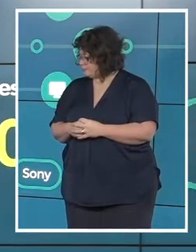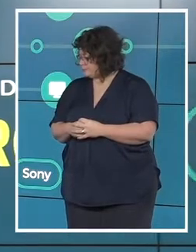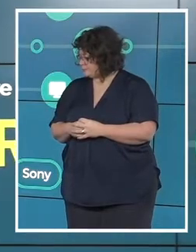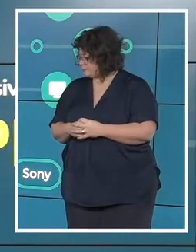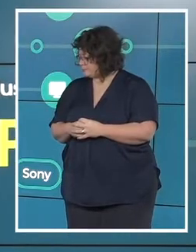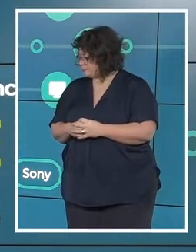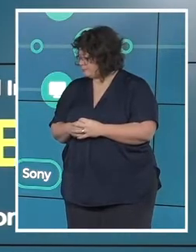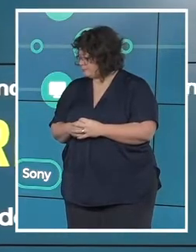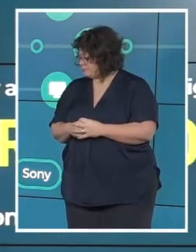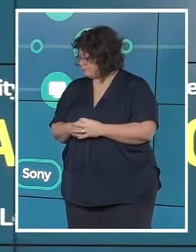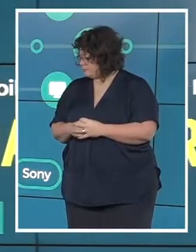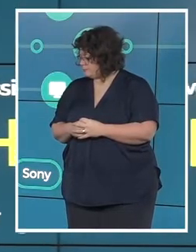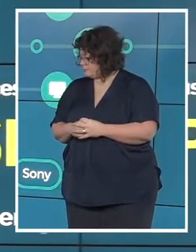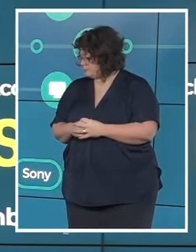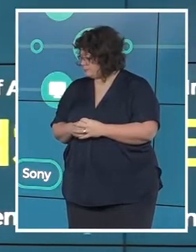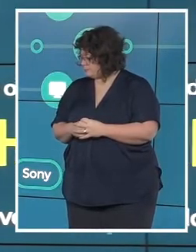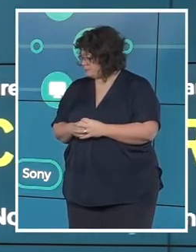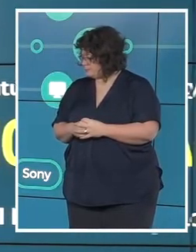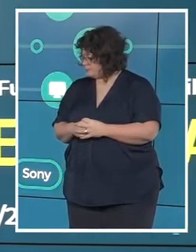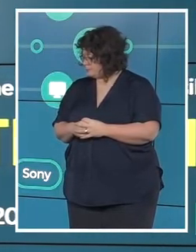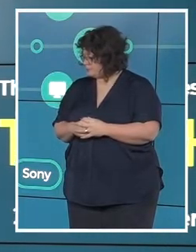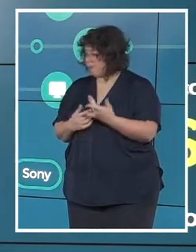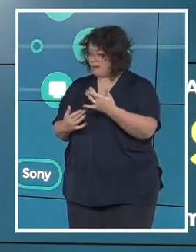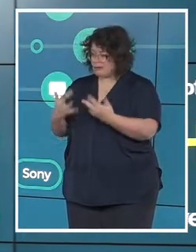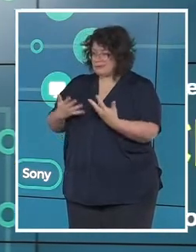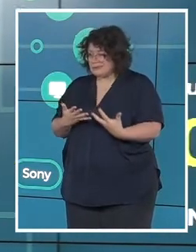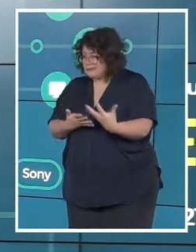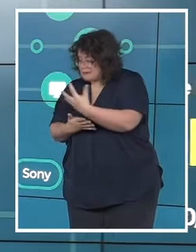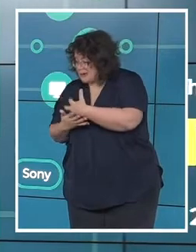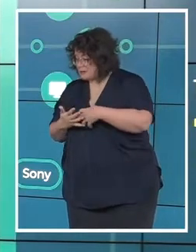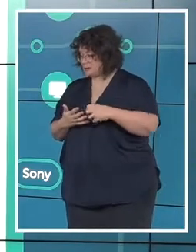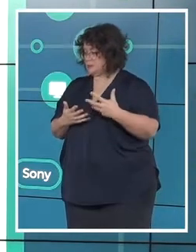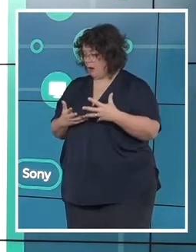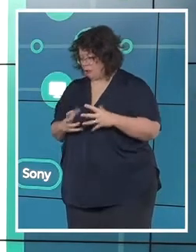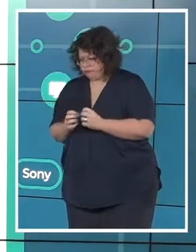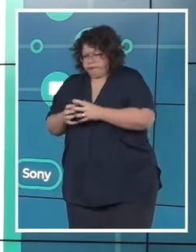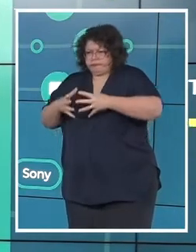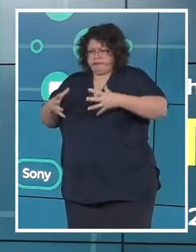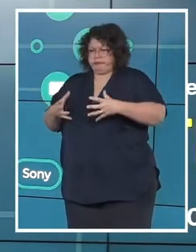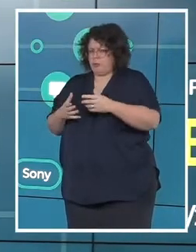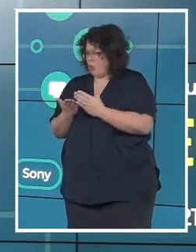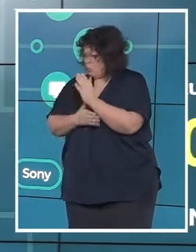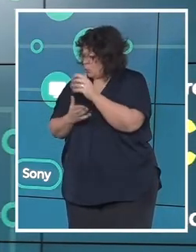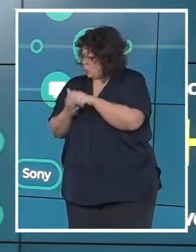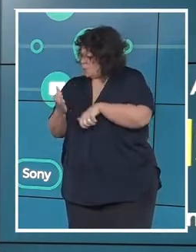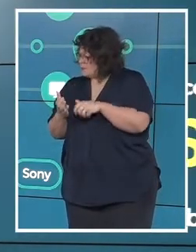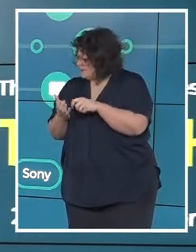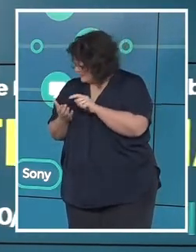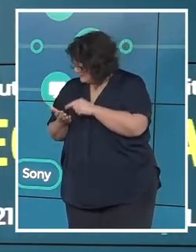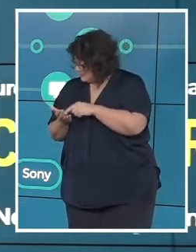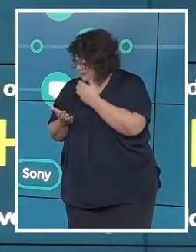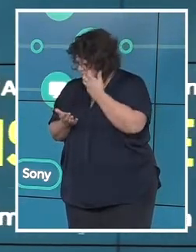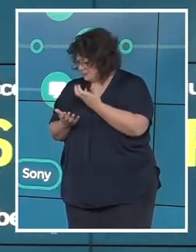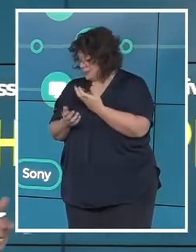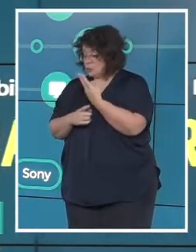be 25 billion connected devices. My wearable, my phone, all generating